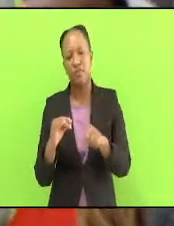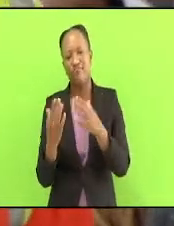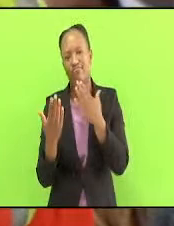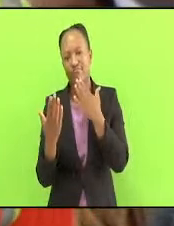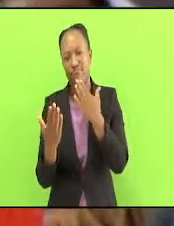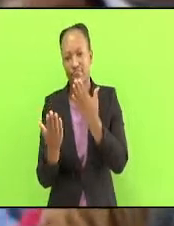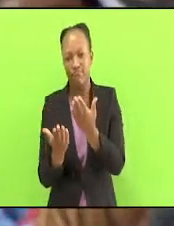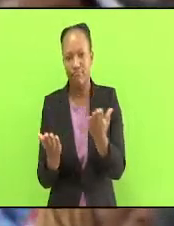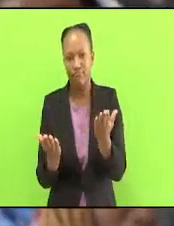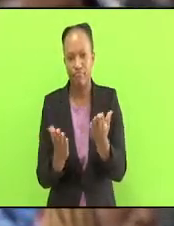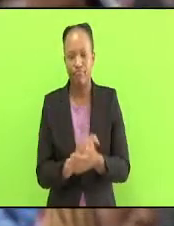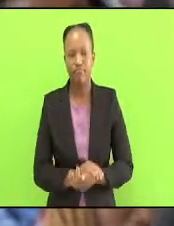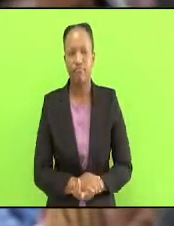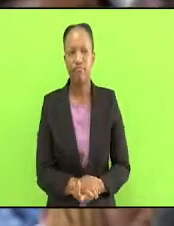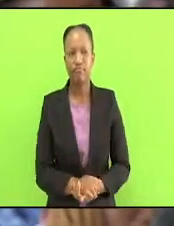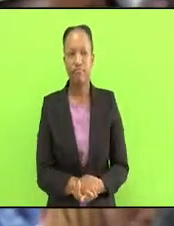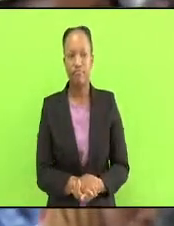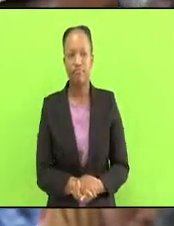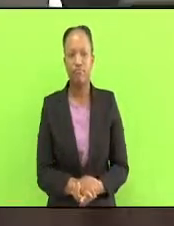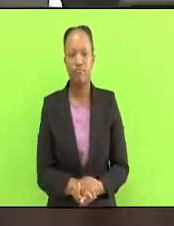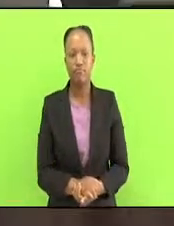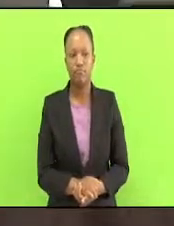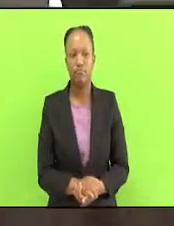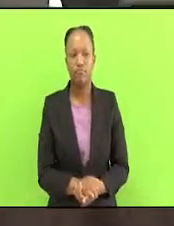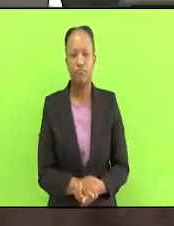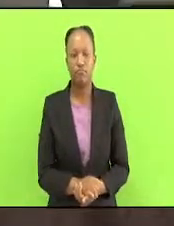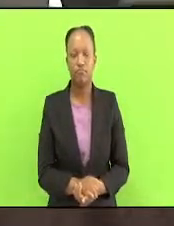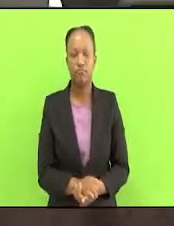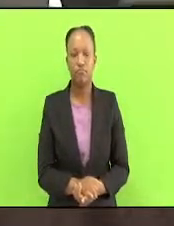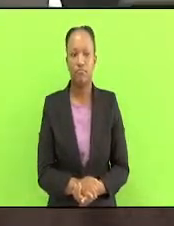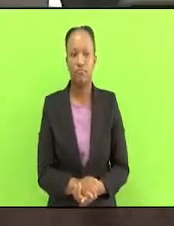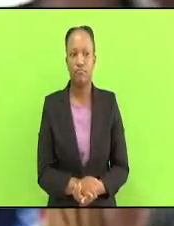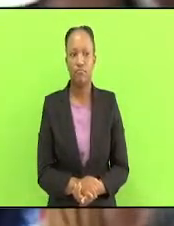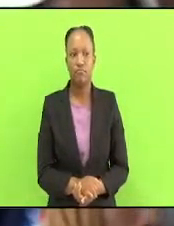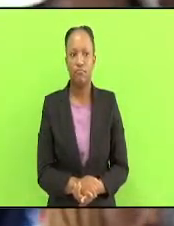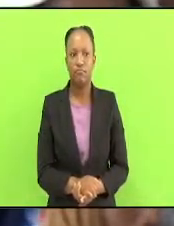Greetings, honorable members, the chairperson and honorable mayor.